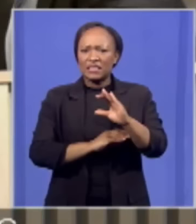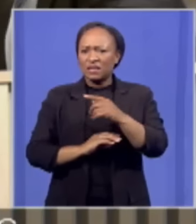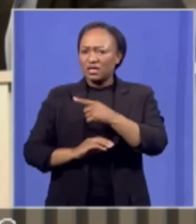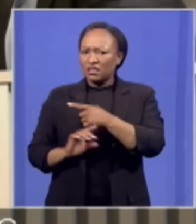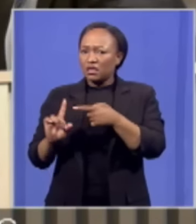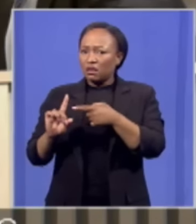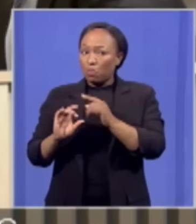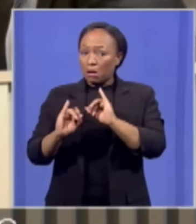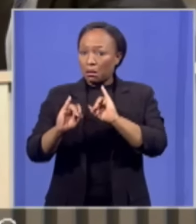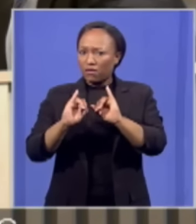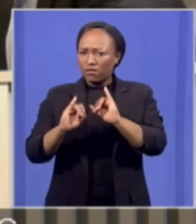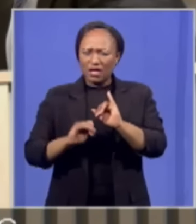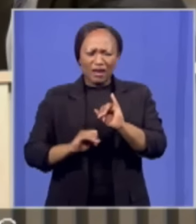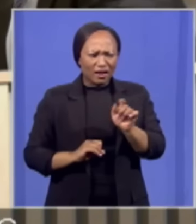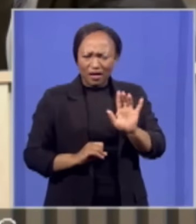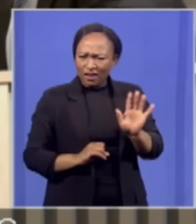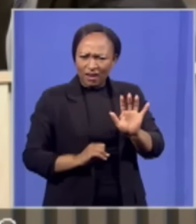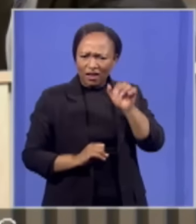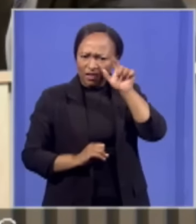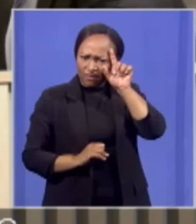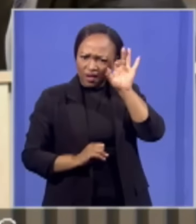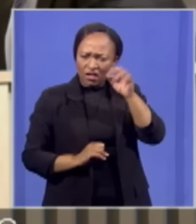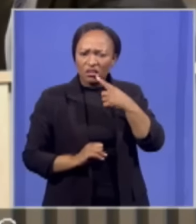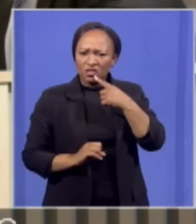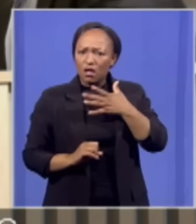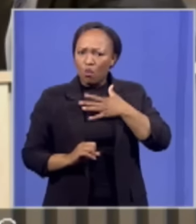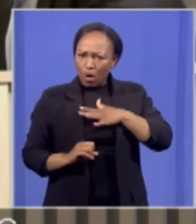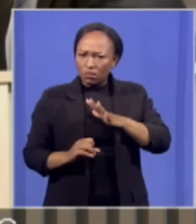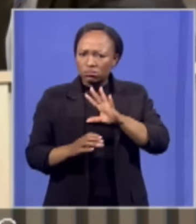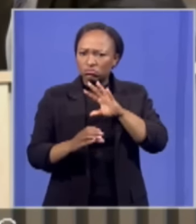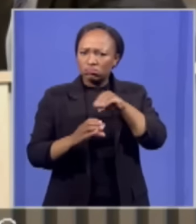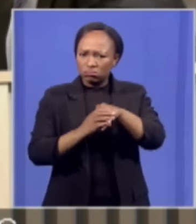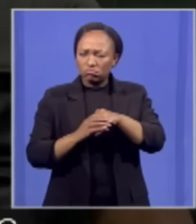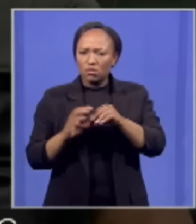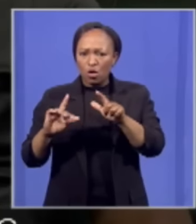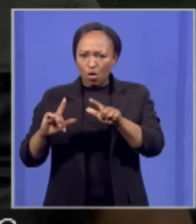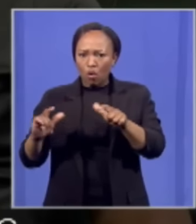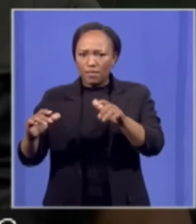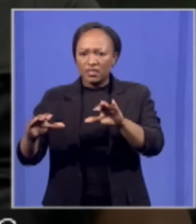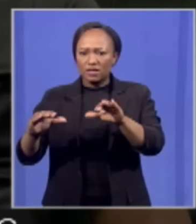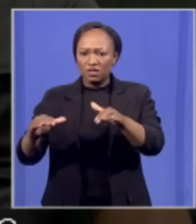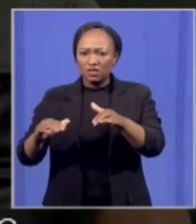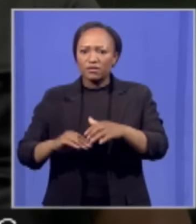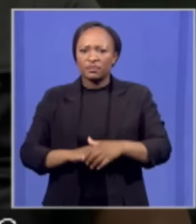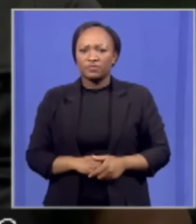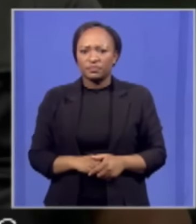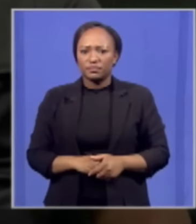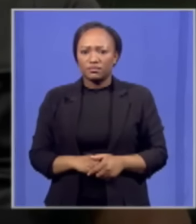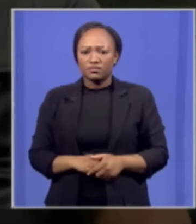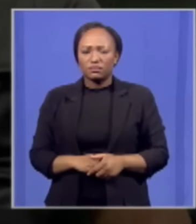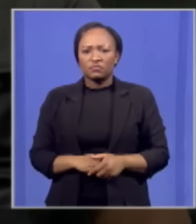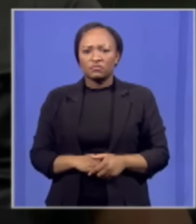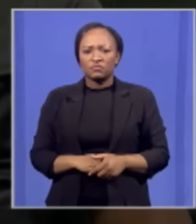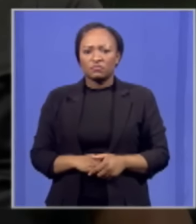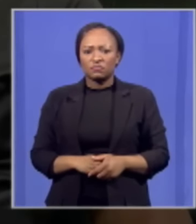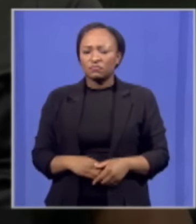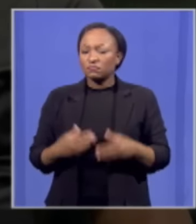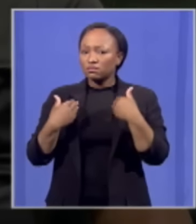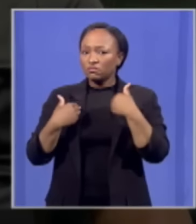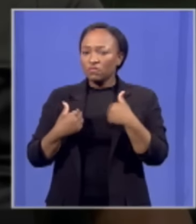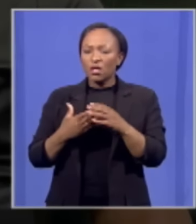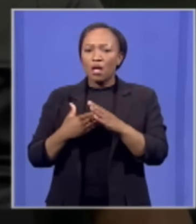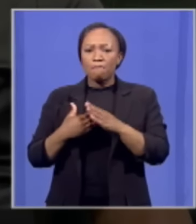Balula, mo a boletseng ha le yena a batla ho hlahella commissioneng. Boloko ba ka bo santsane bo siame, I mean good